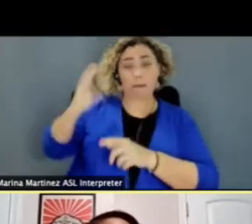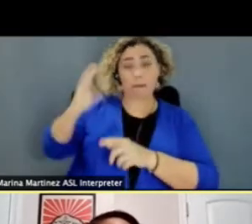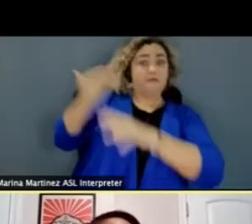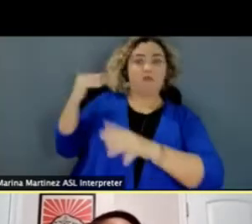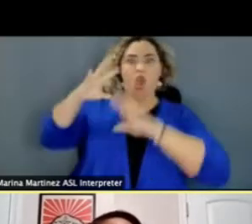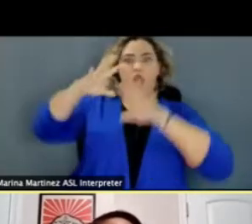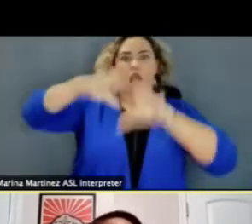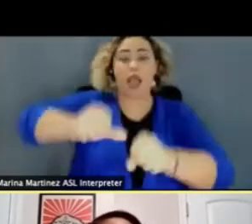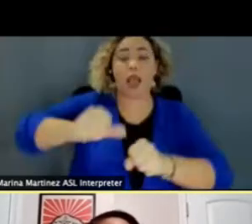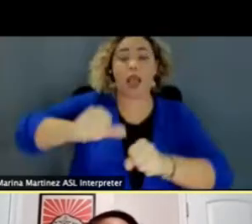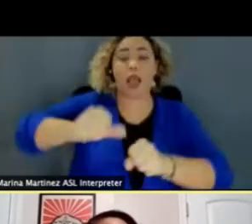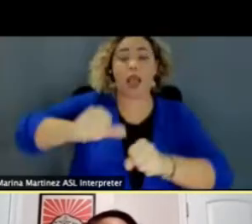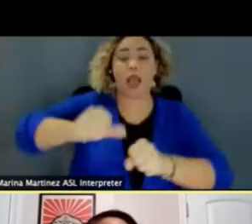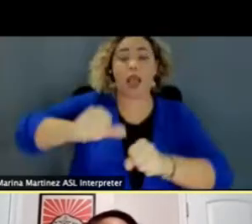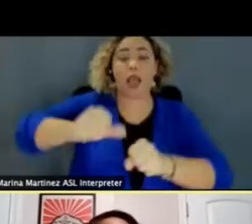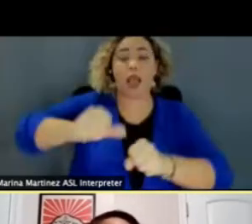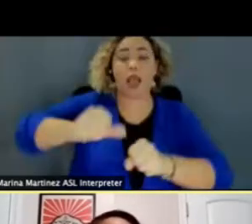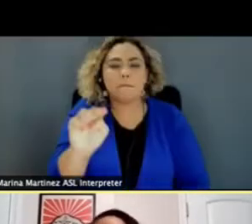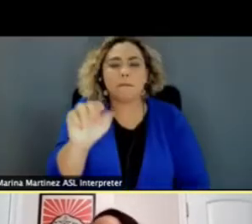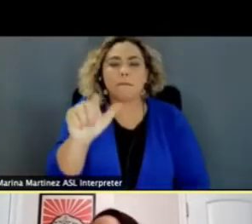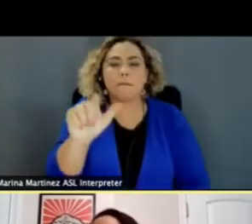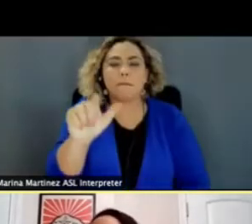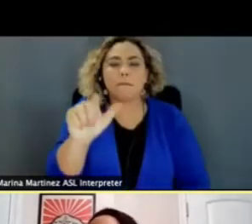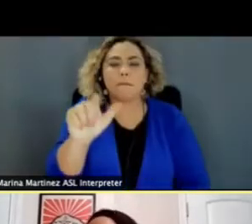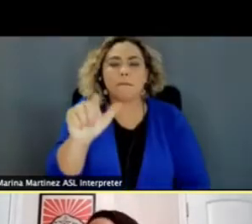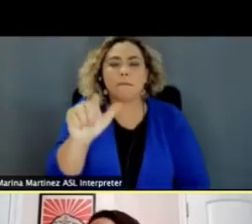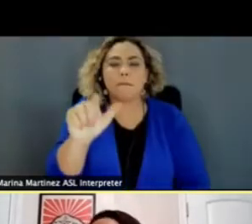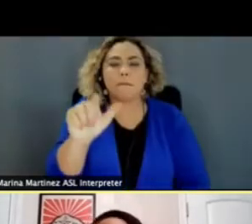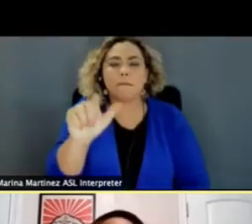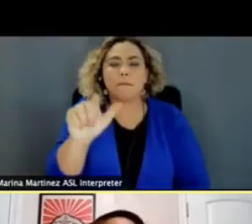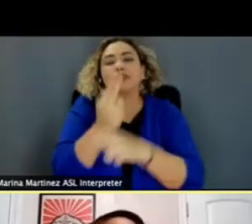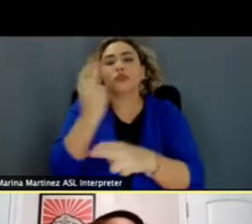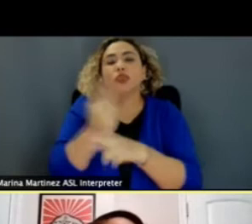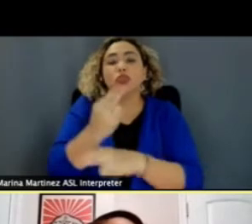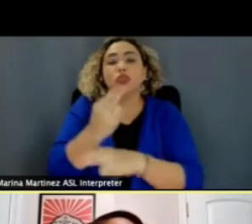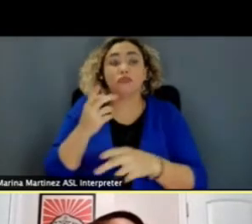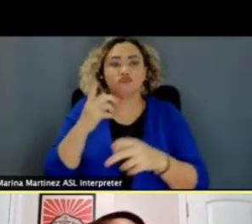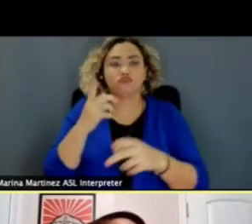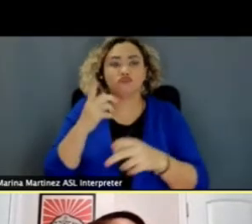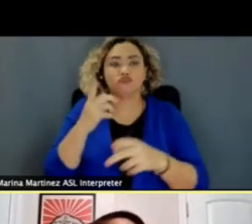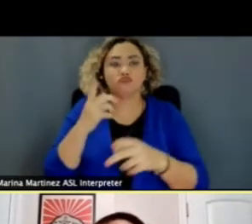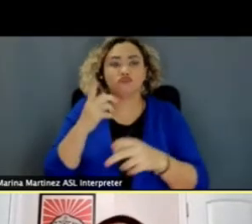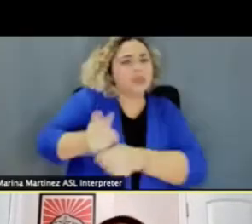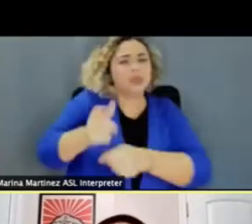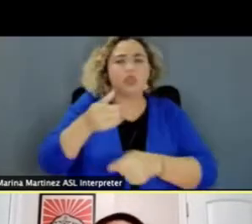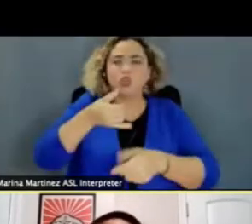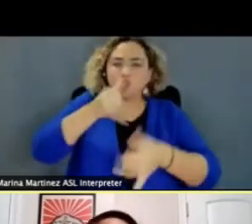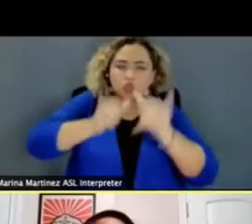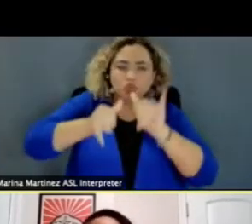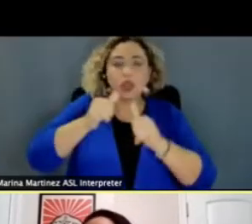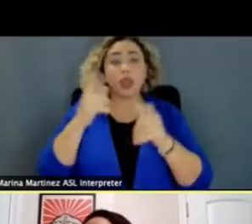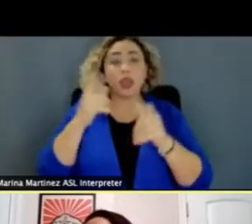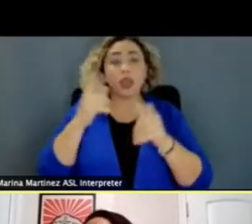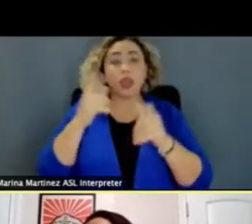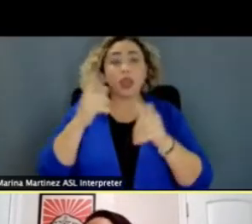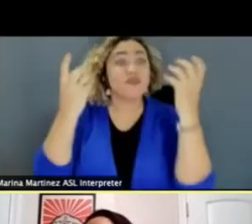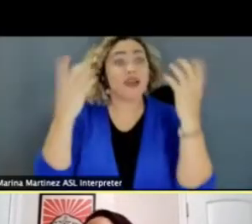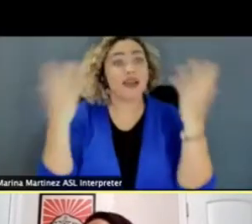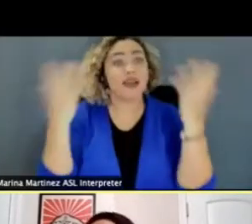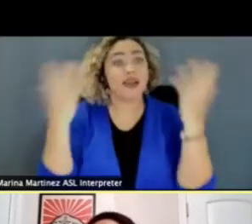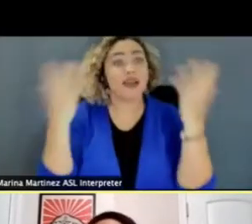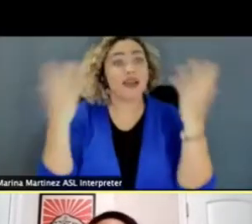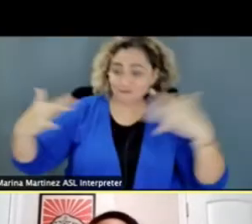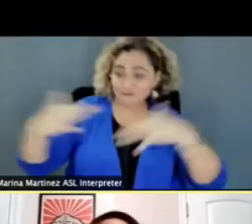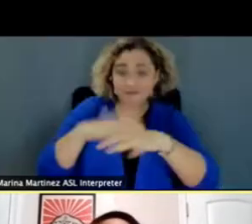palm wine is used as a traditional drink during celebrations, home gatherings,